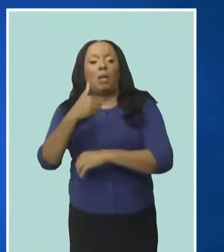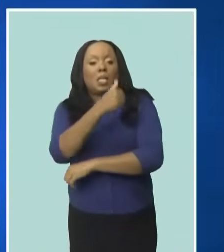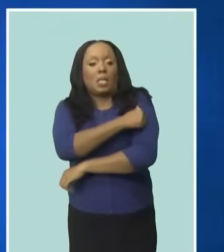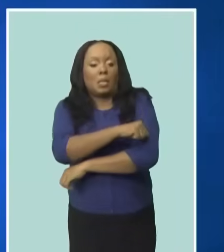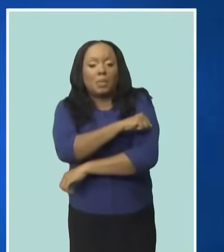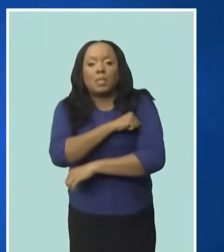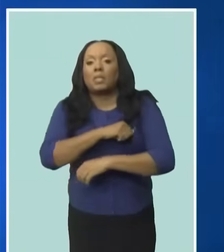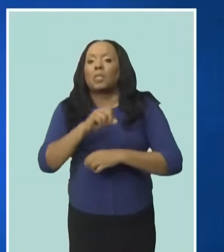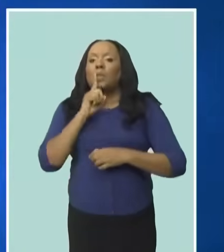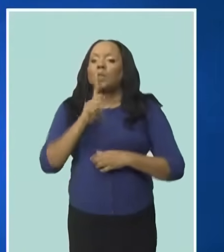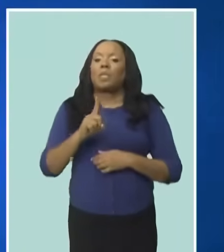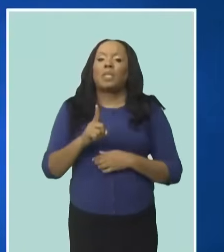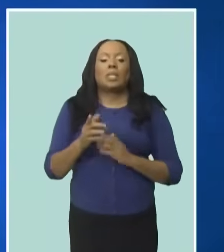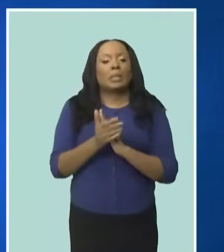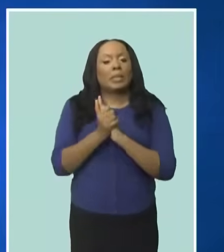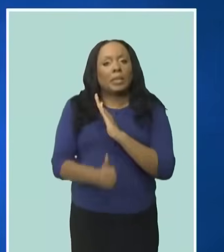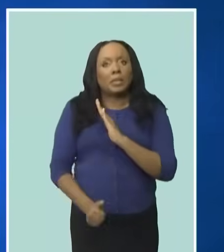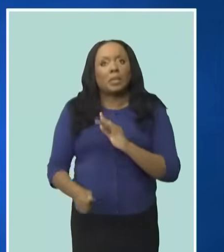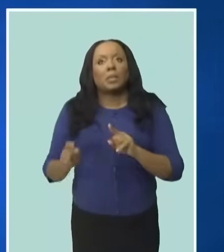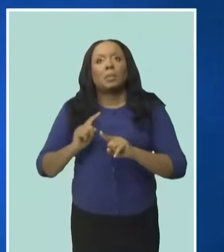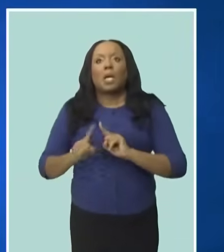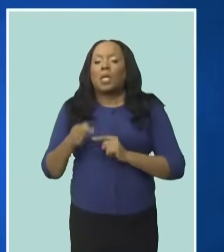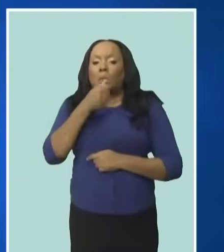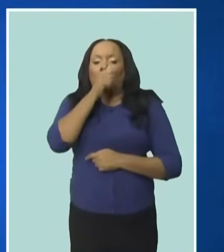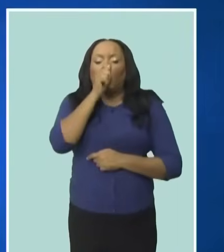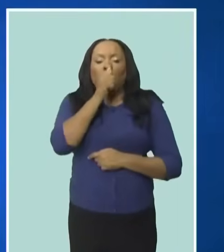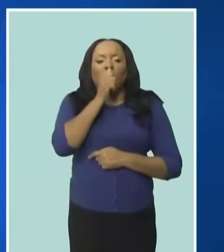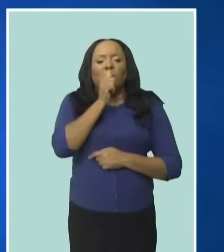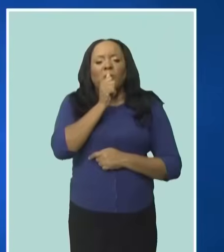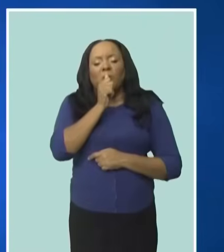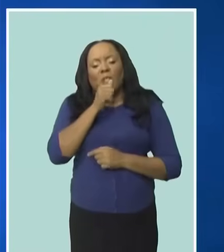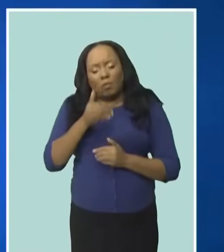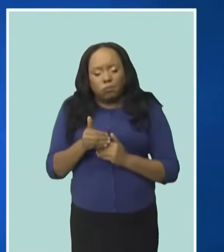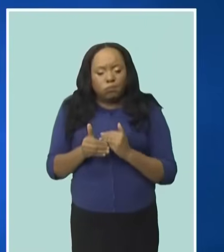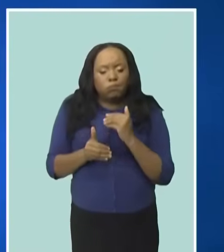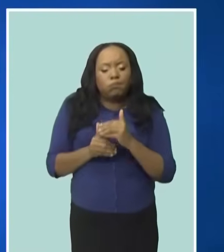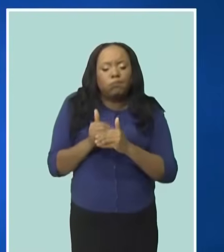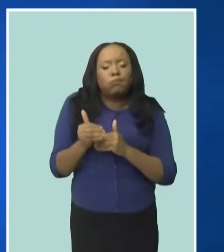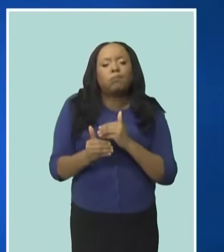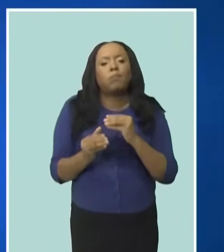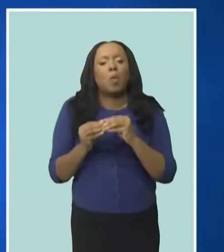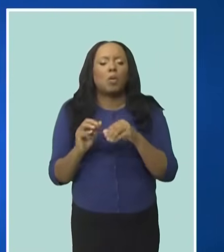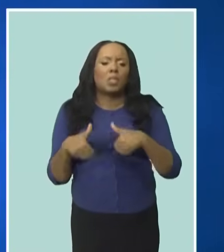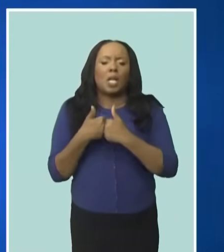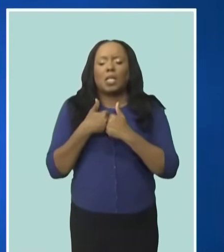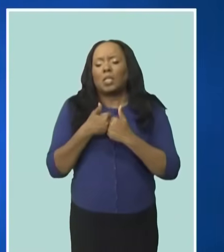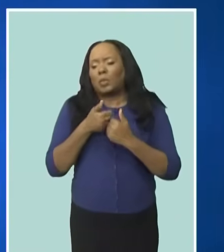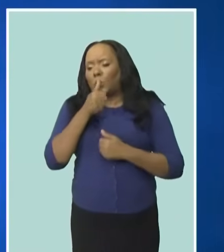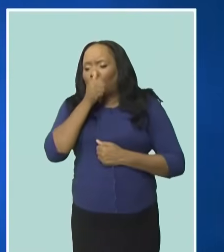skill. Yet through every challenge, they've emerged stronger, more disciplined, and more capable